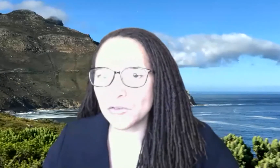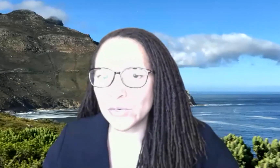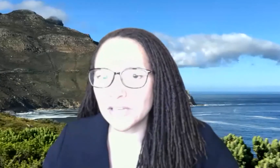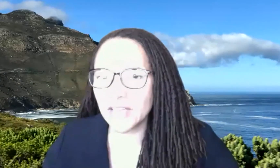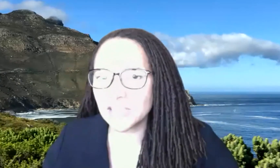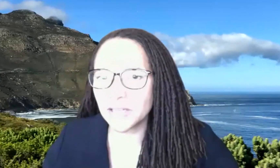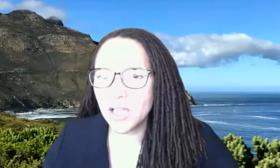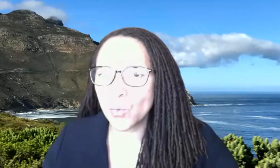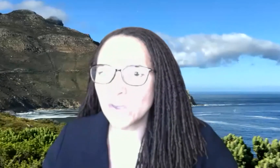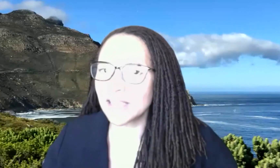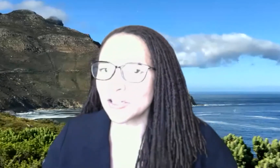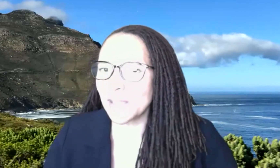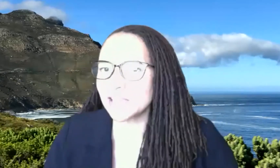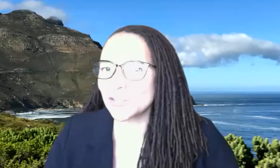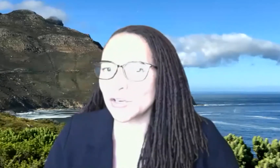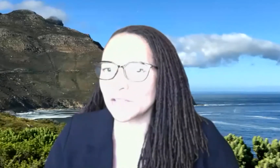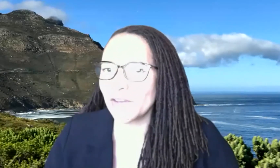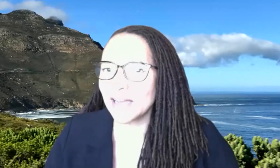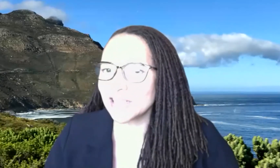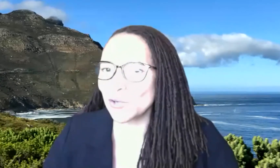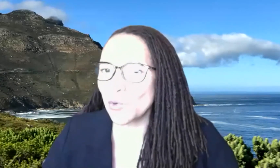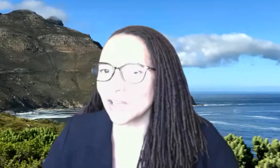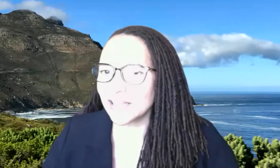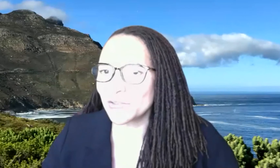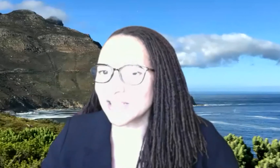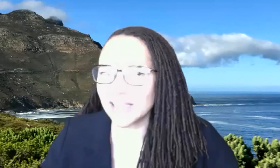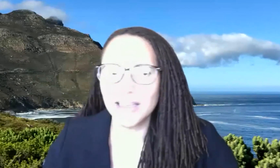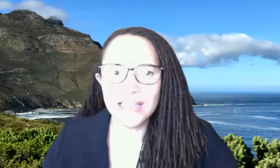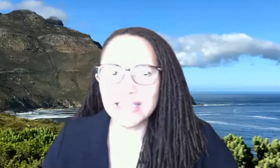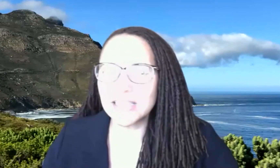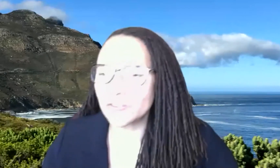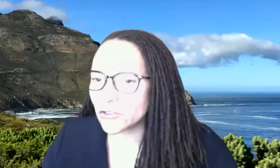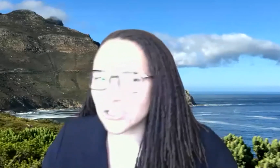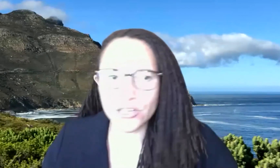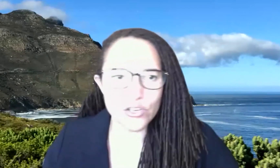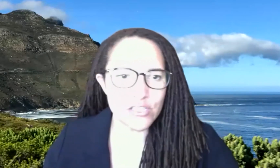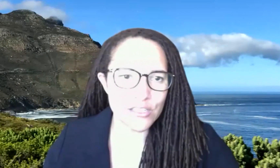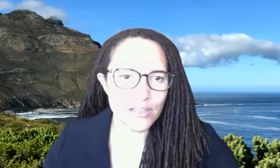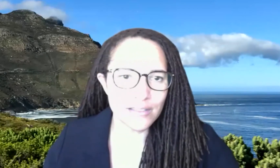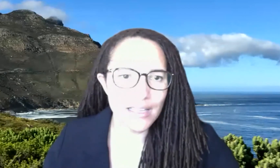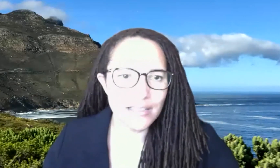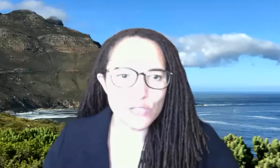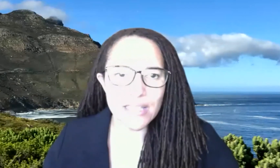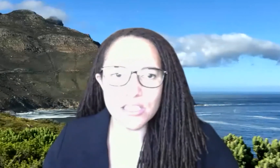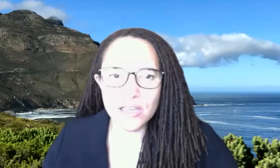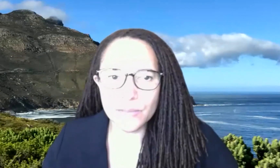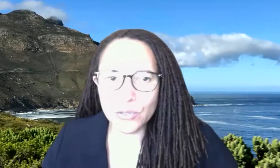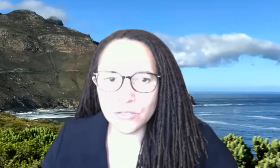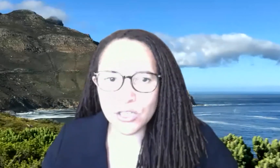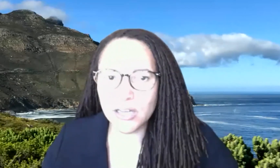capital for reinvestment once their spaces were defined as lower quality and risky, leading to further deterioration. This relates